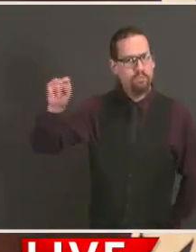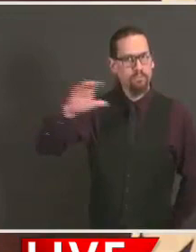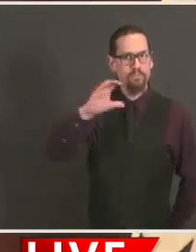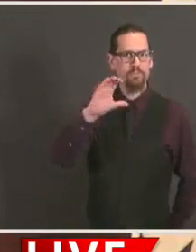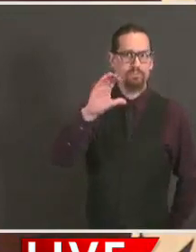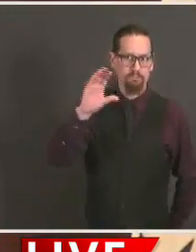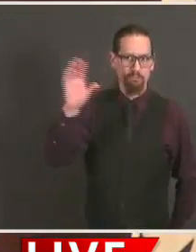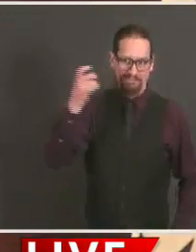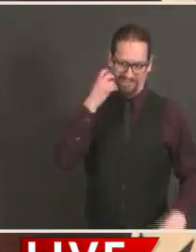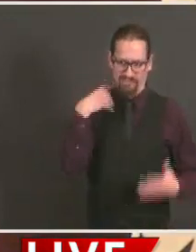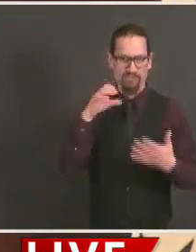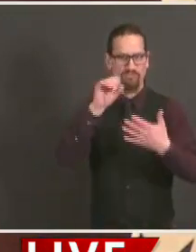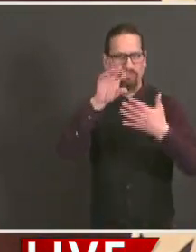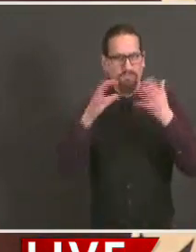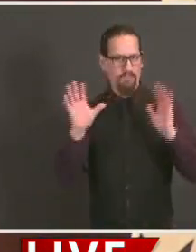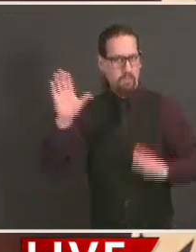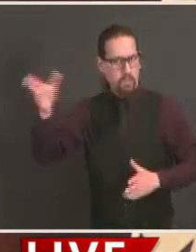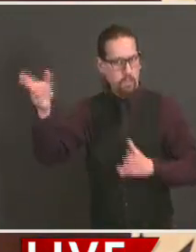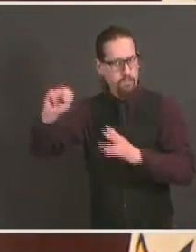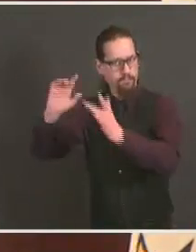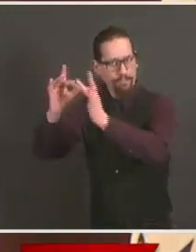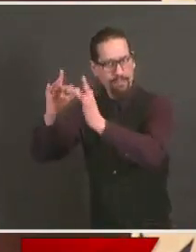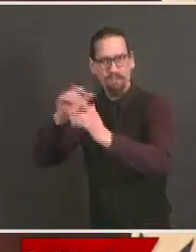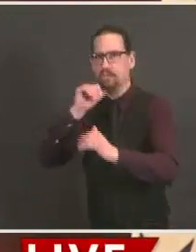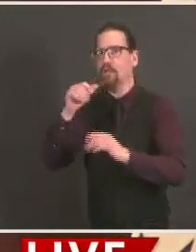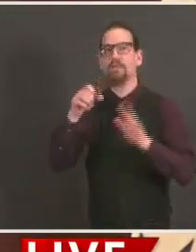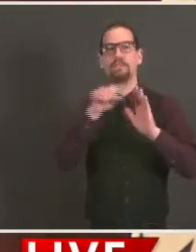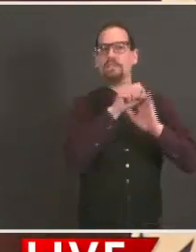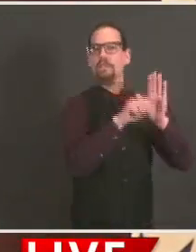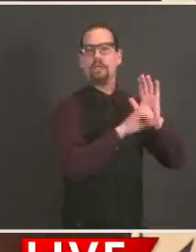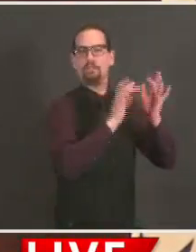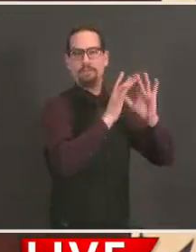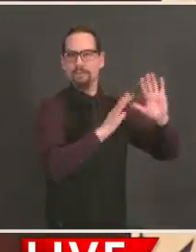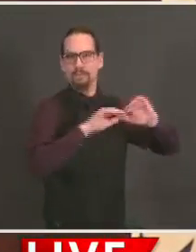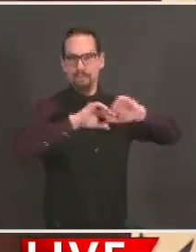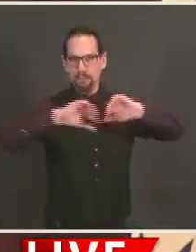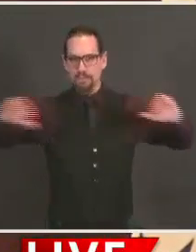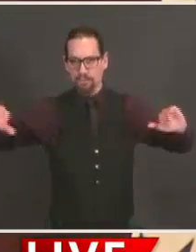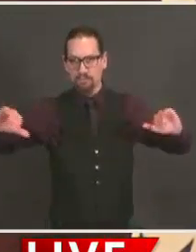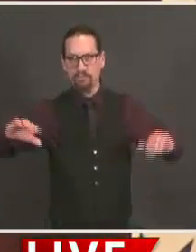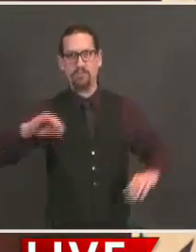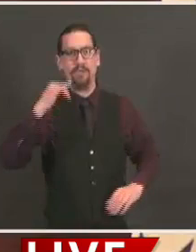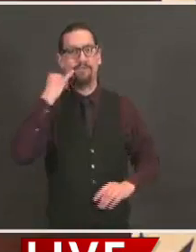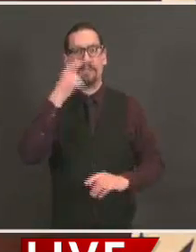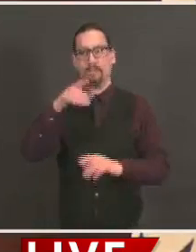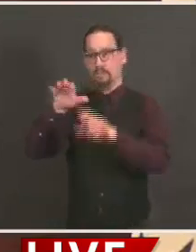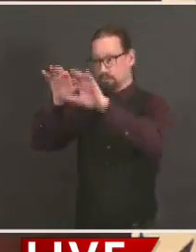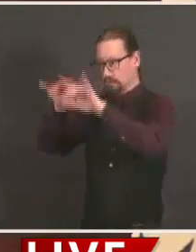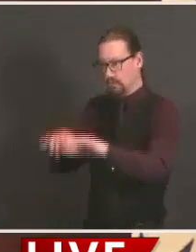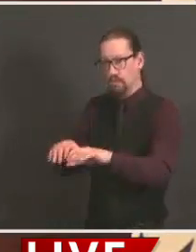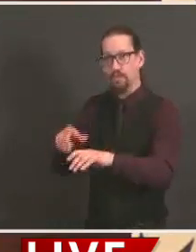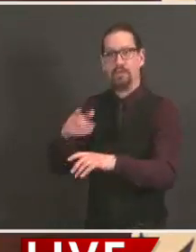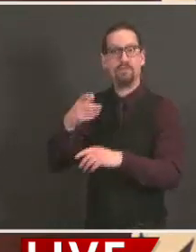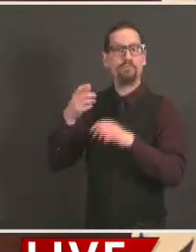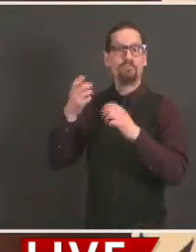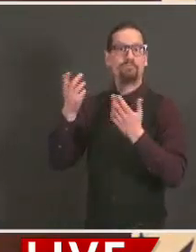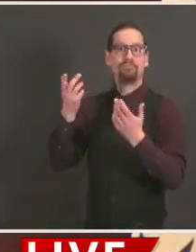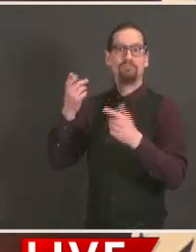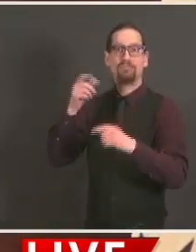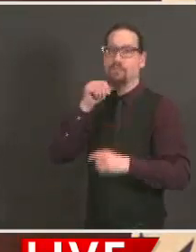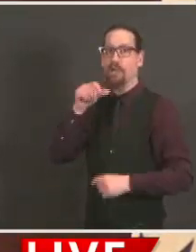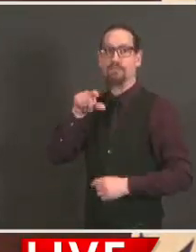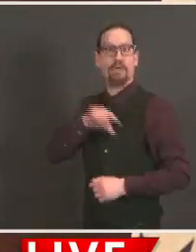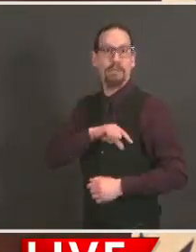will only be able to register if you are eligible at that time, and that eligibility will stay the same across all three